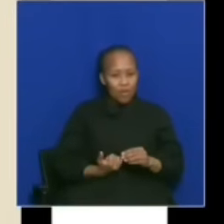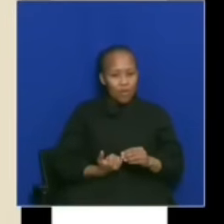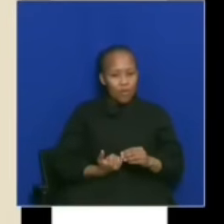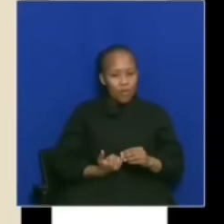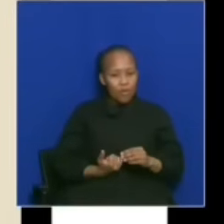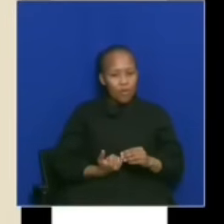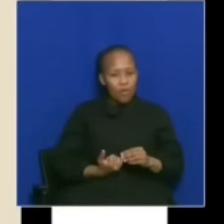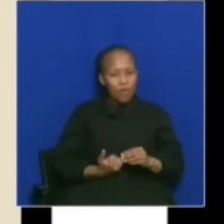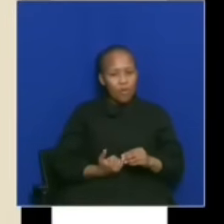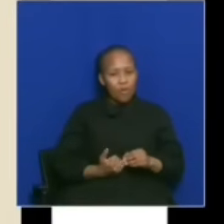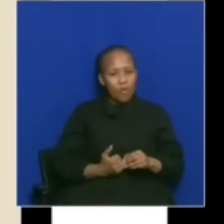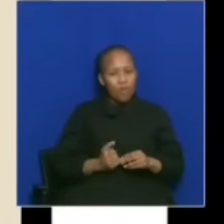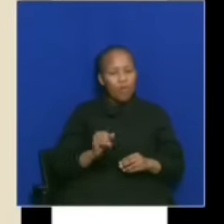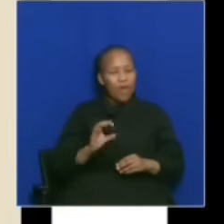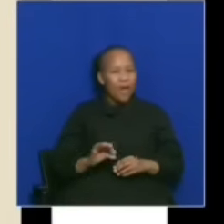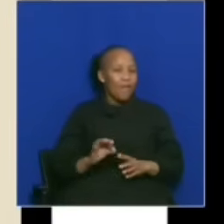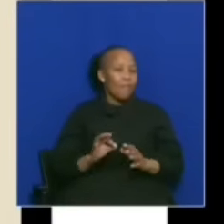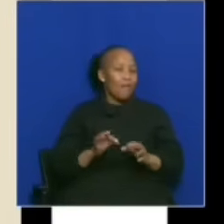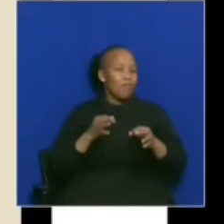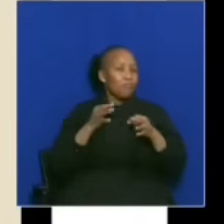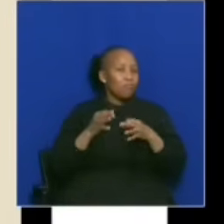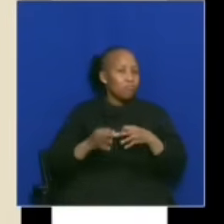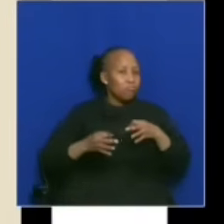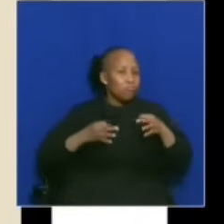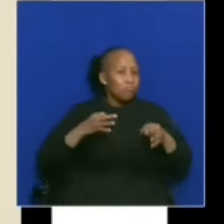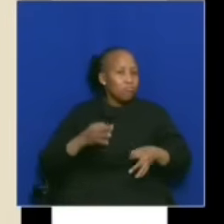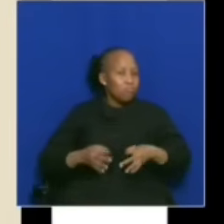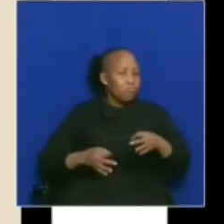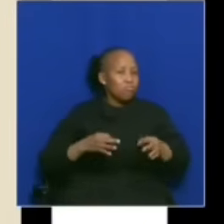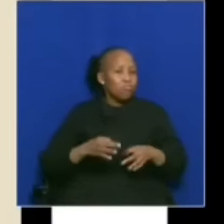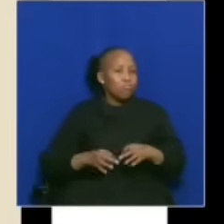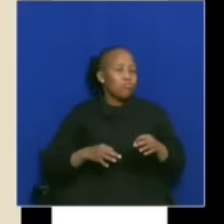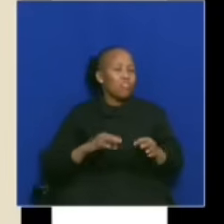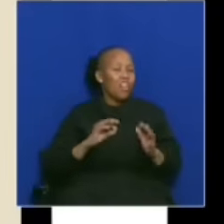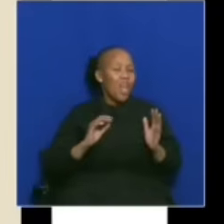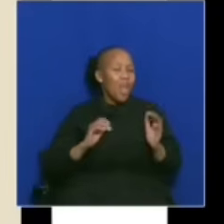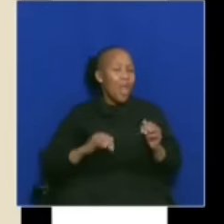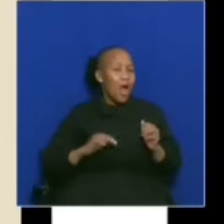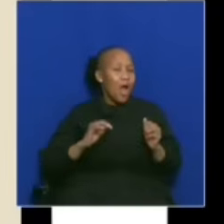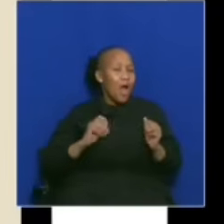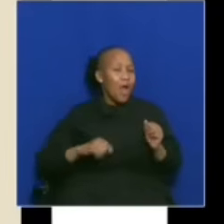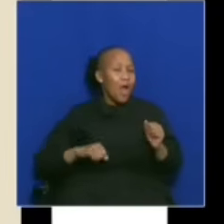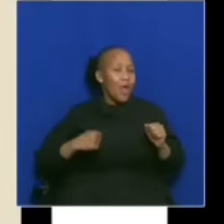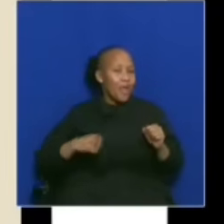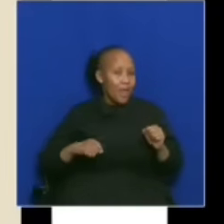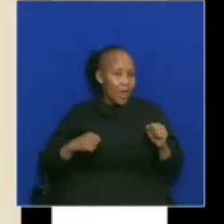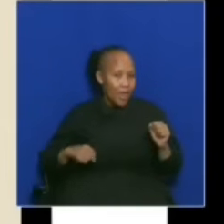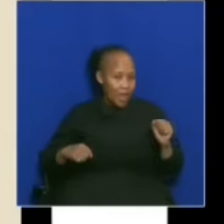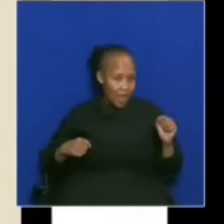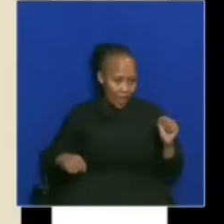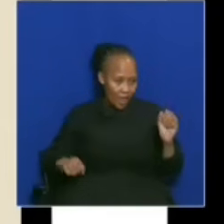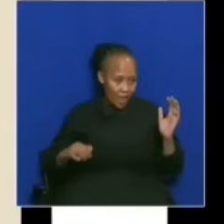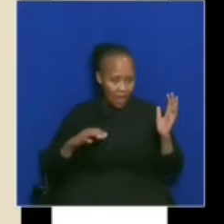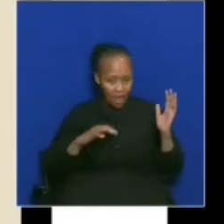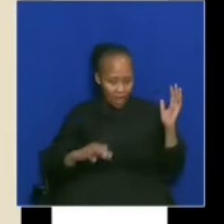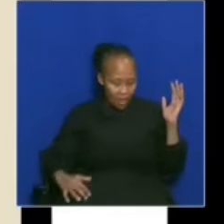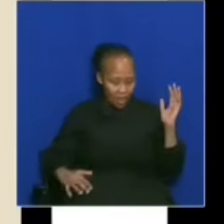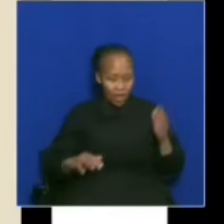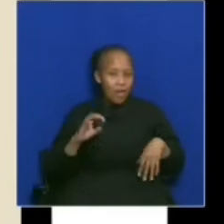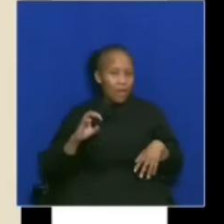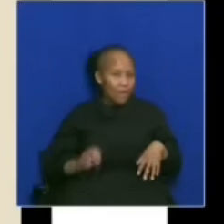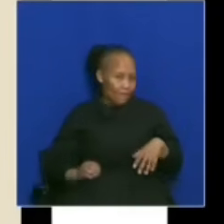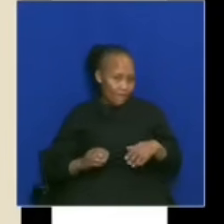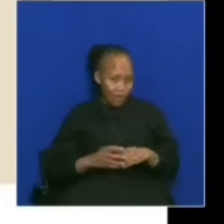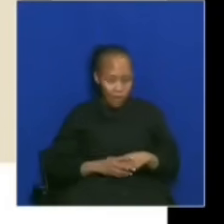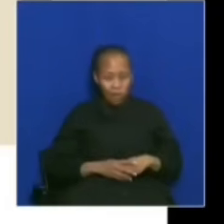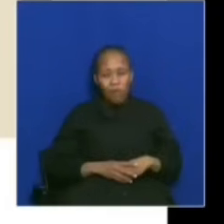description of the problems that this causes to the country, and at the bottom of the